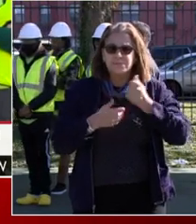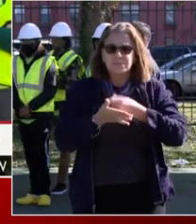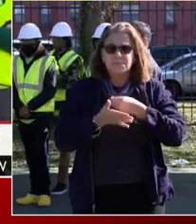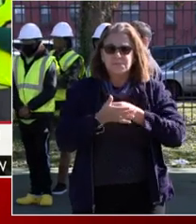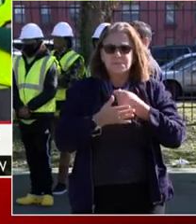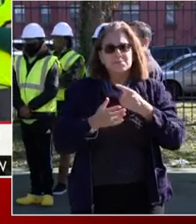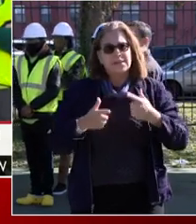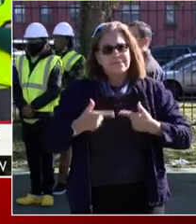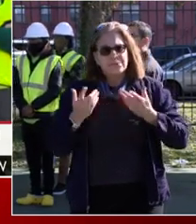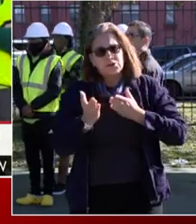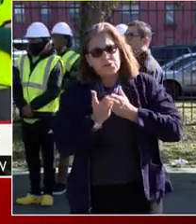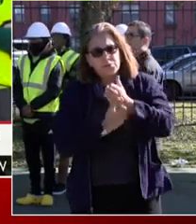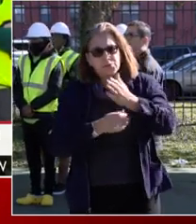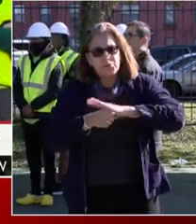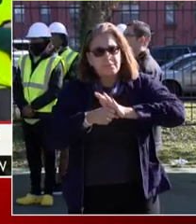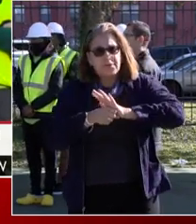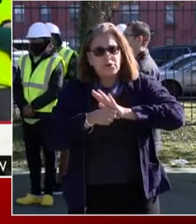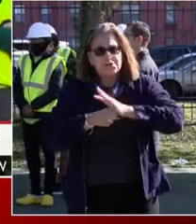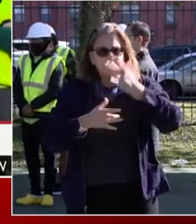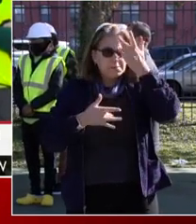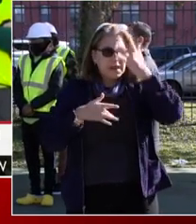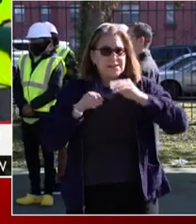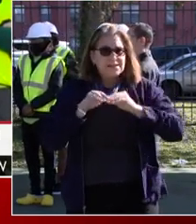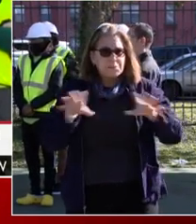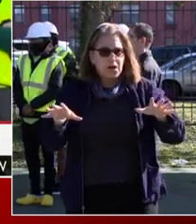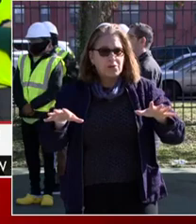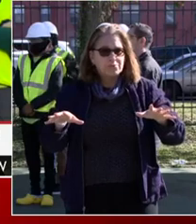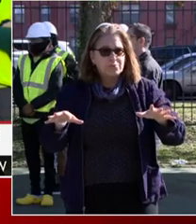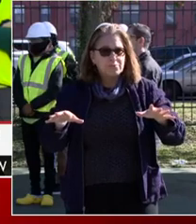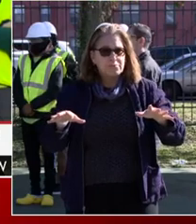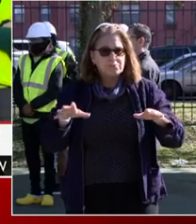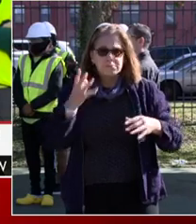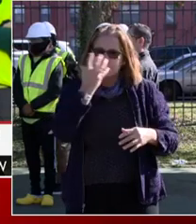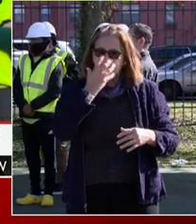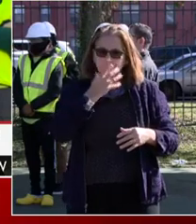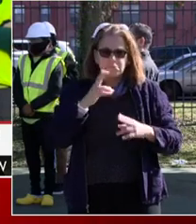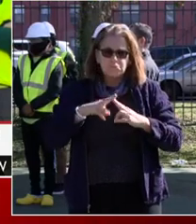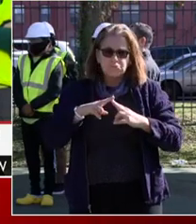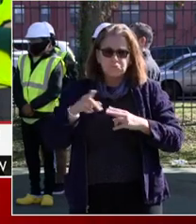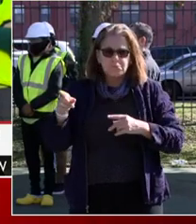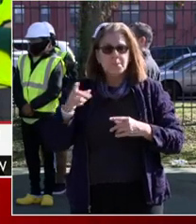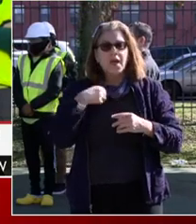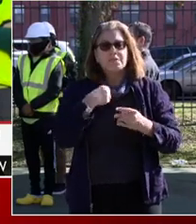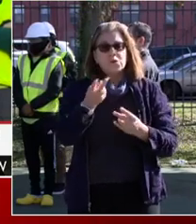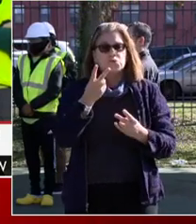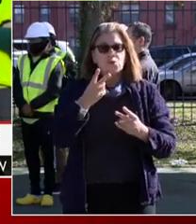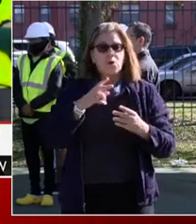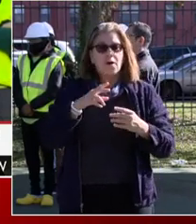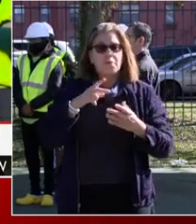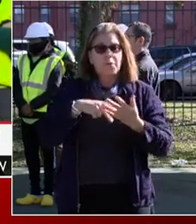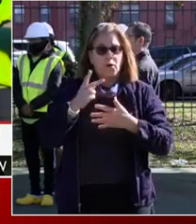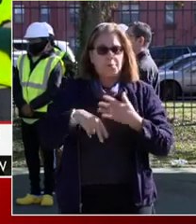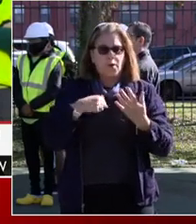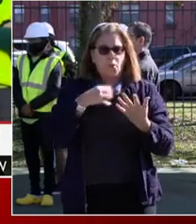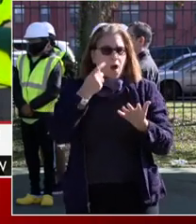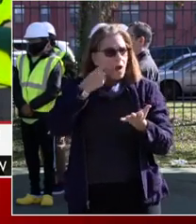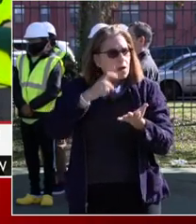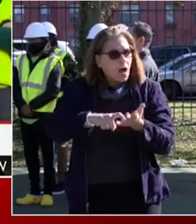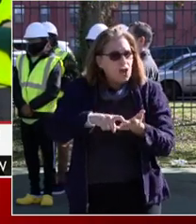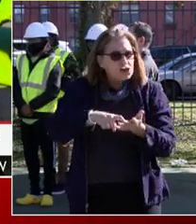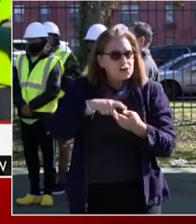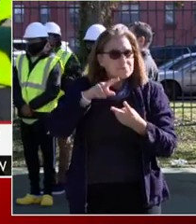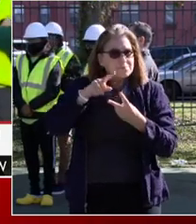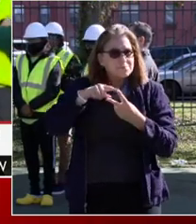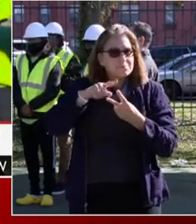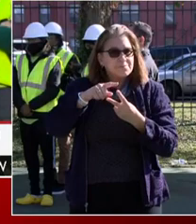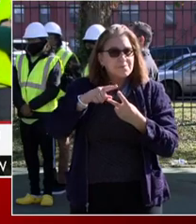DOES. We want to highlight two programs today, both bringing the benefits of solar to